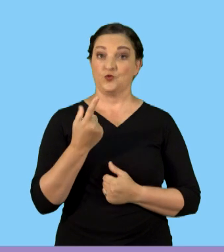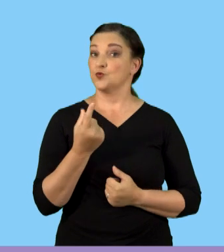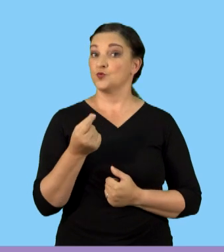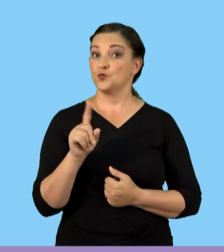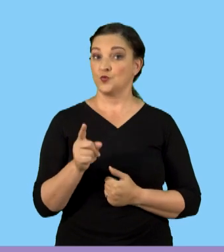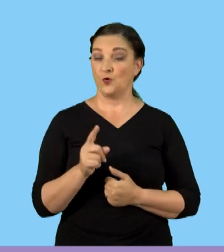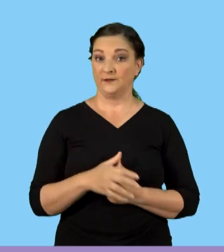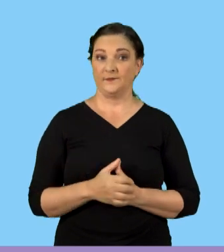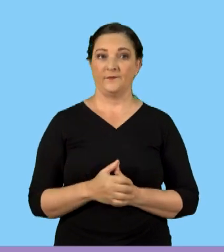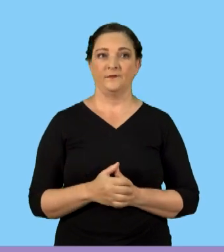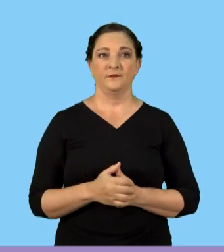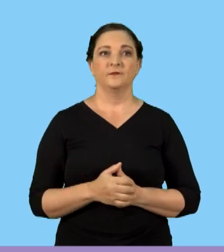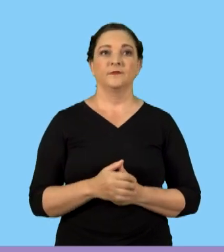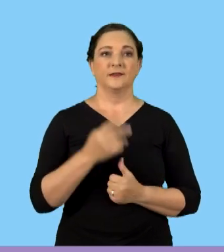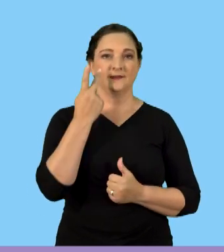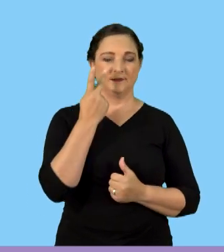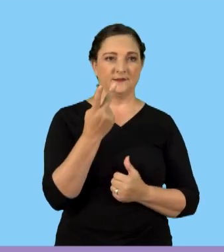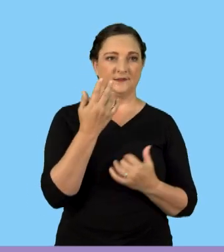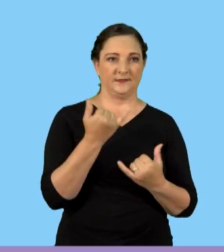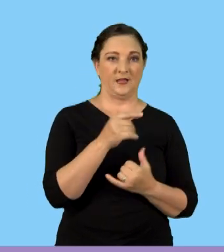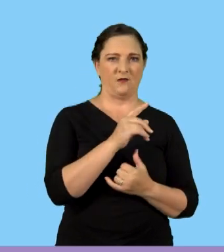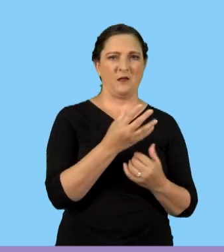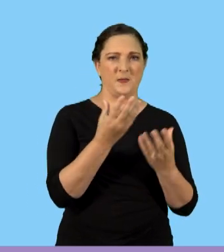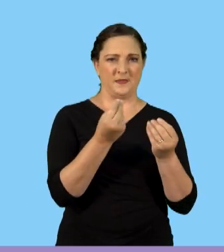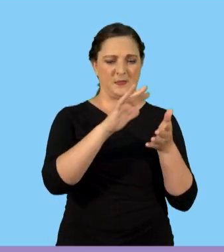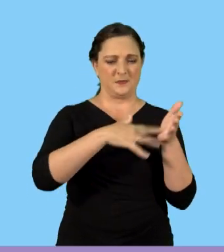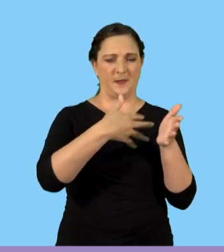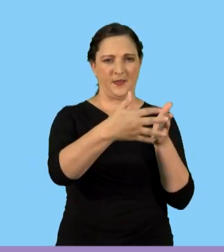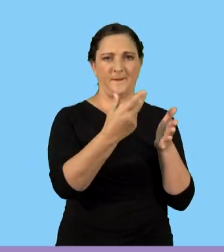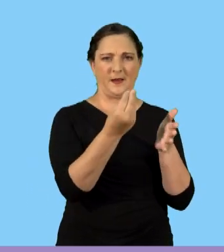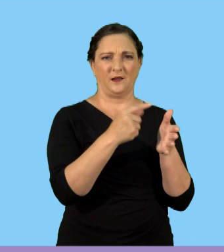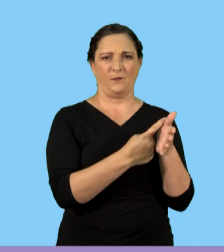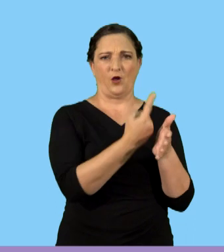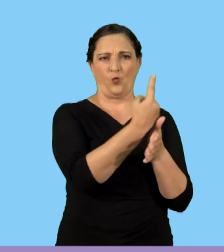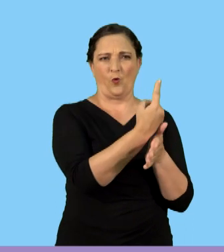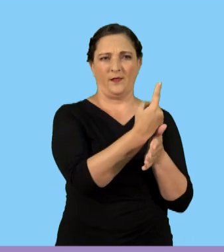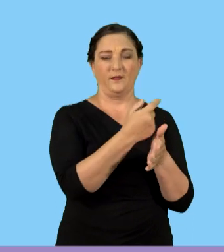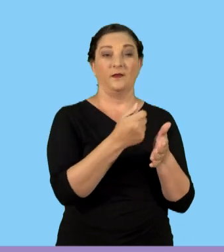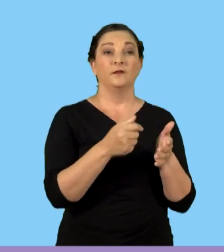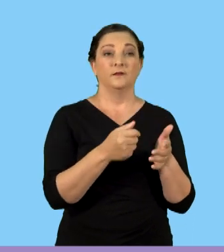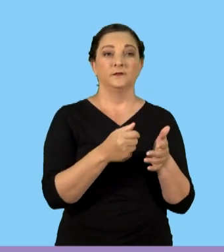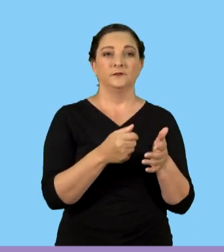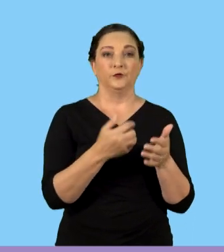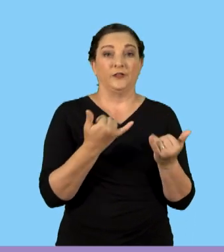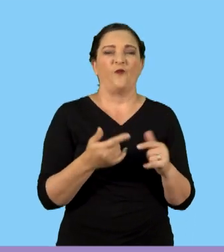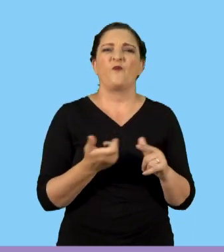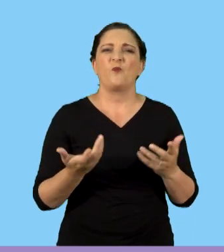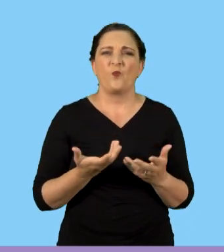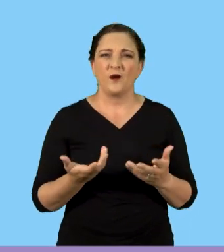are going to take now the term number and we are going to multiply it with that negative 2. Where does the negative 2 come